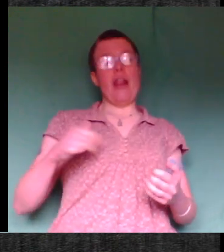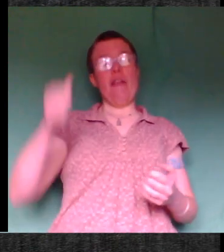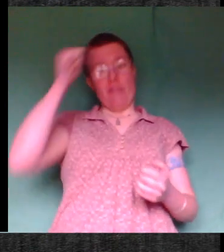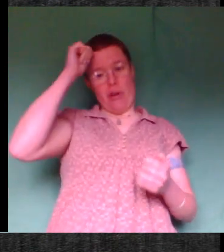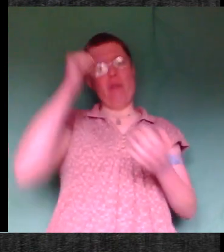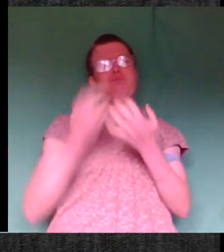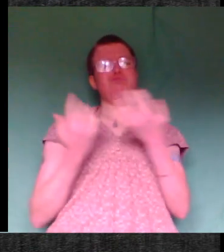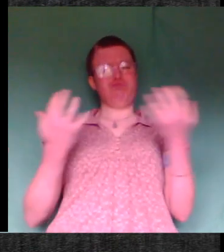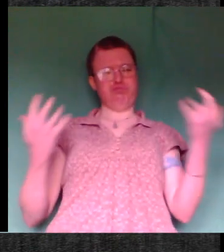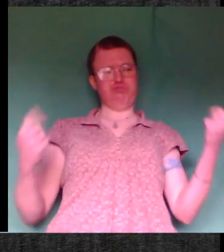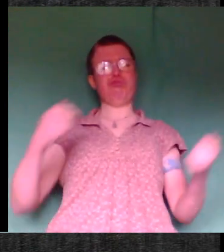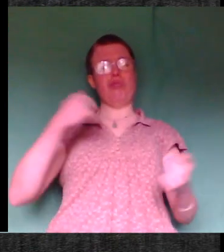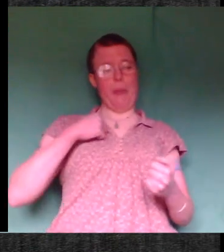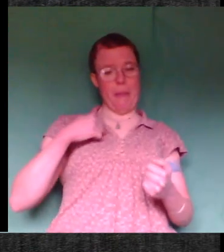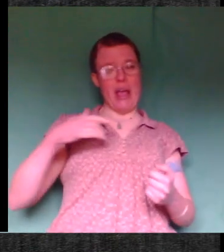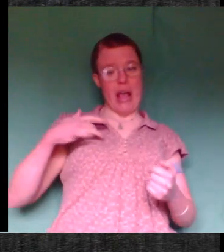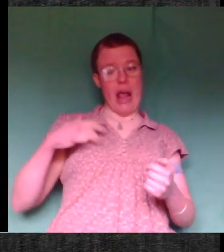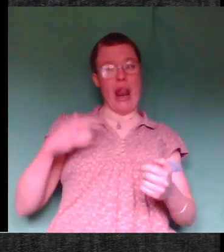My frequency is